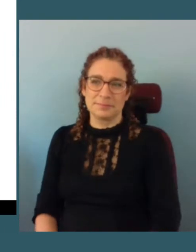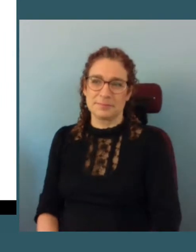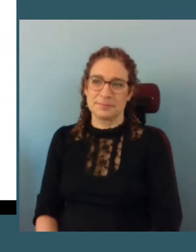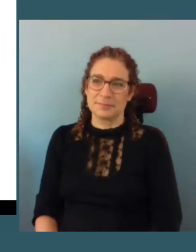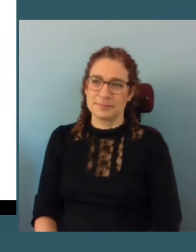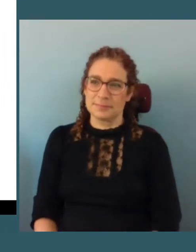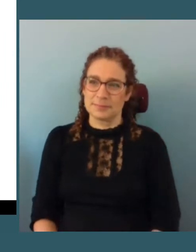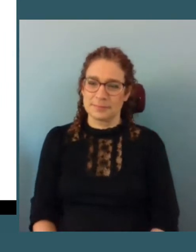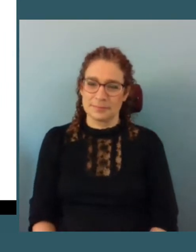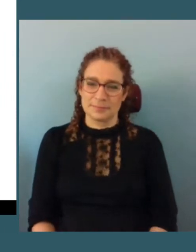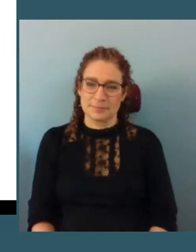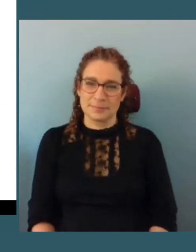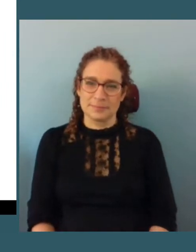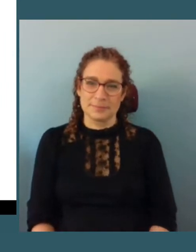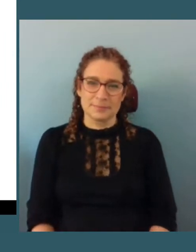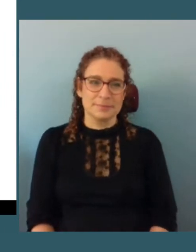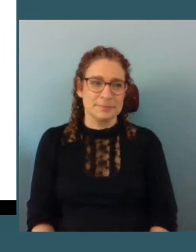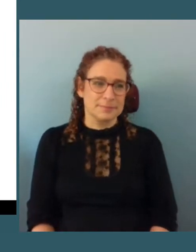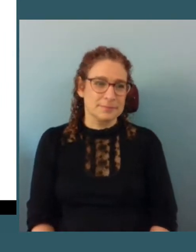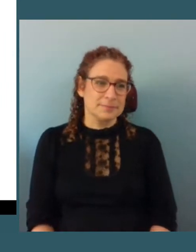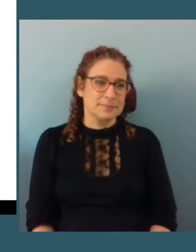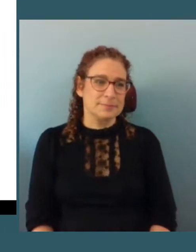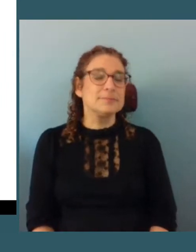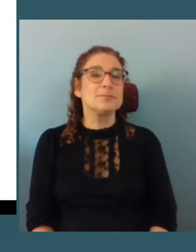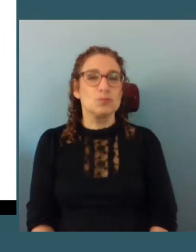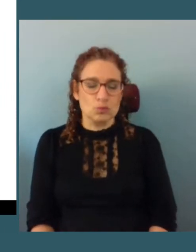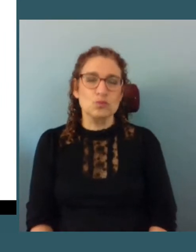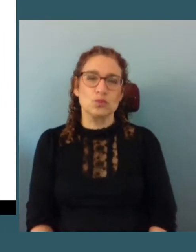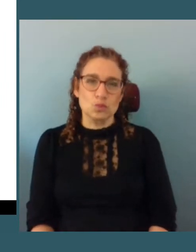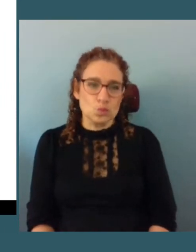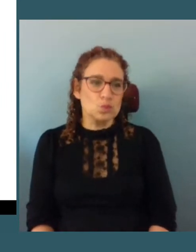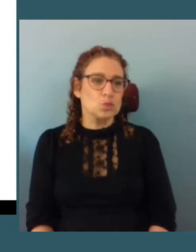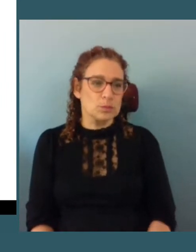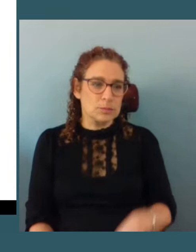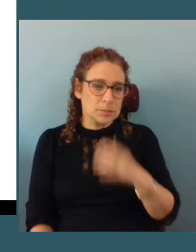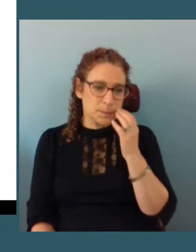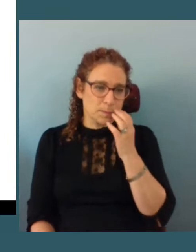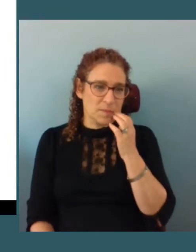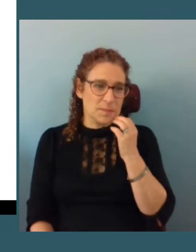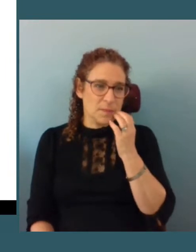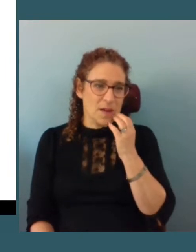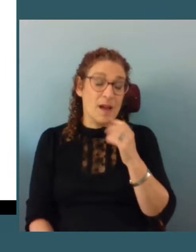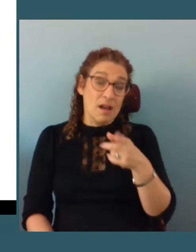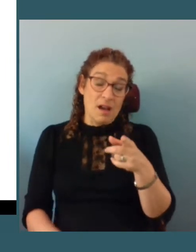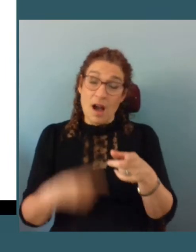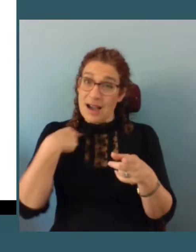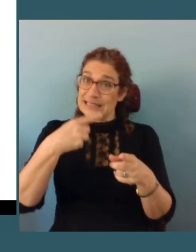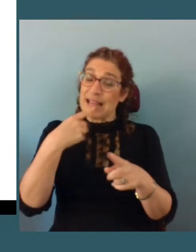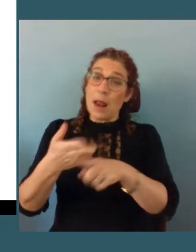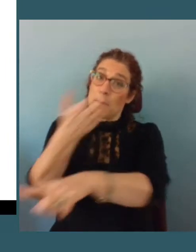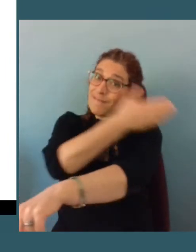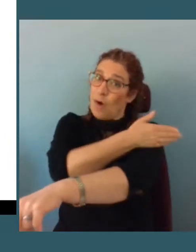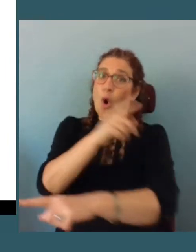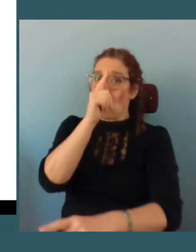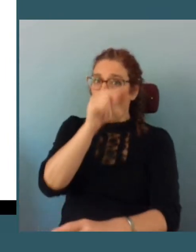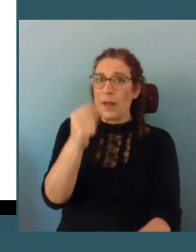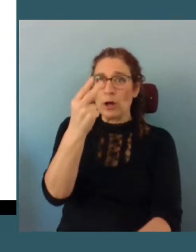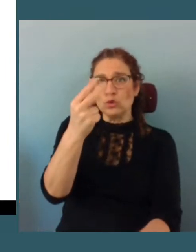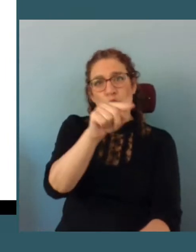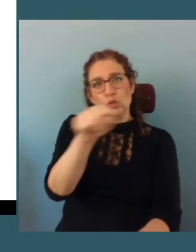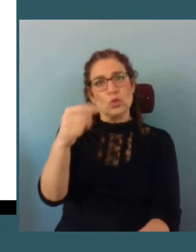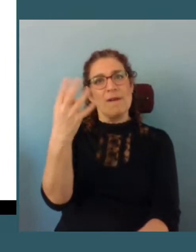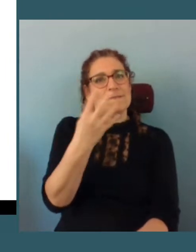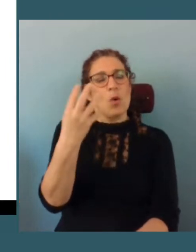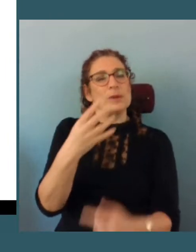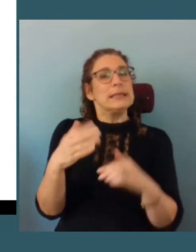So you'll probably see from my slide earlier that I said your symptoms often get better anything from 2 to 14 days. But we normally actually